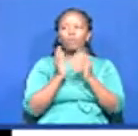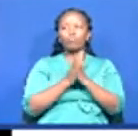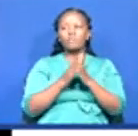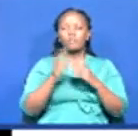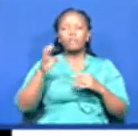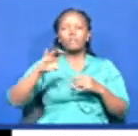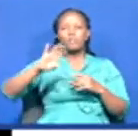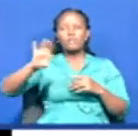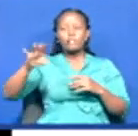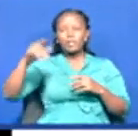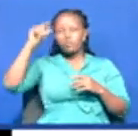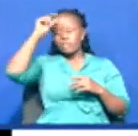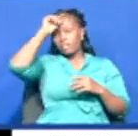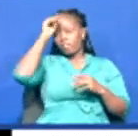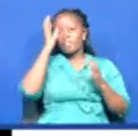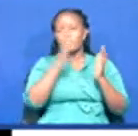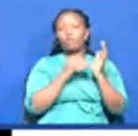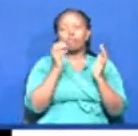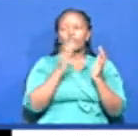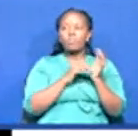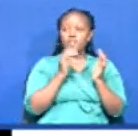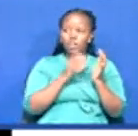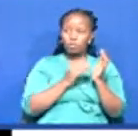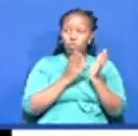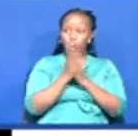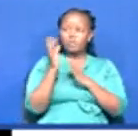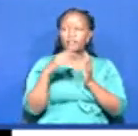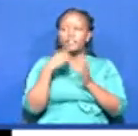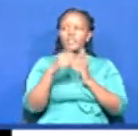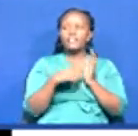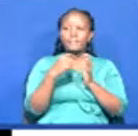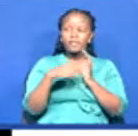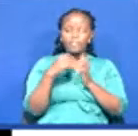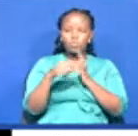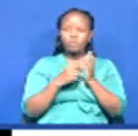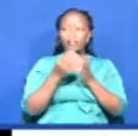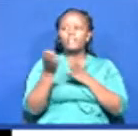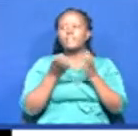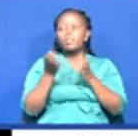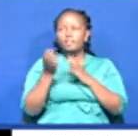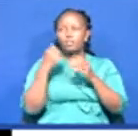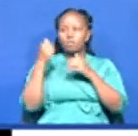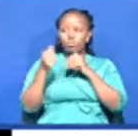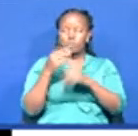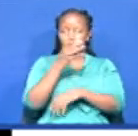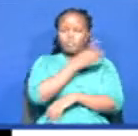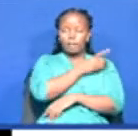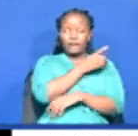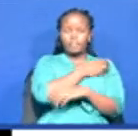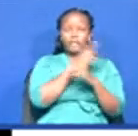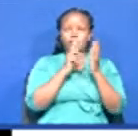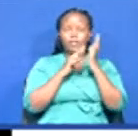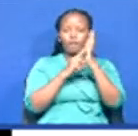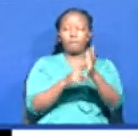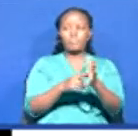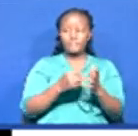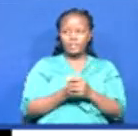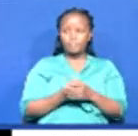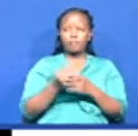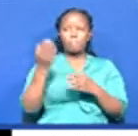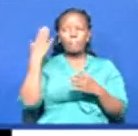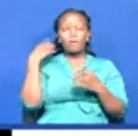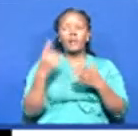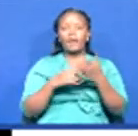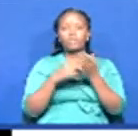of Industrialization, Trade and Innovations, for which Daktari represents. And last week, as we launched